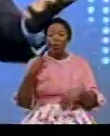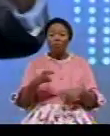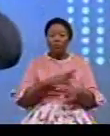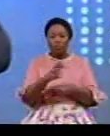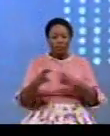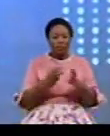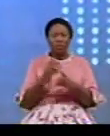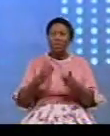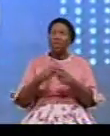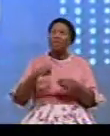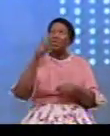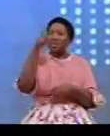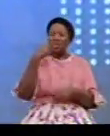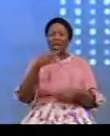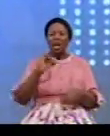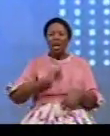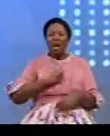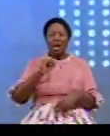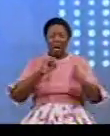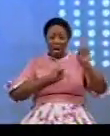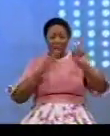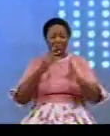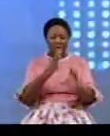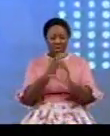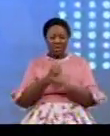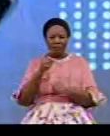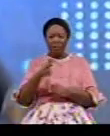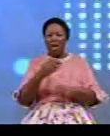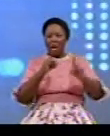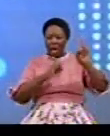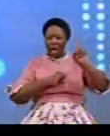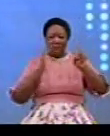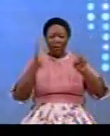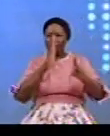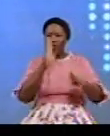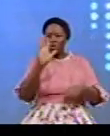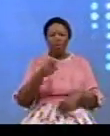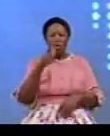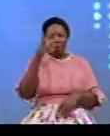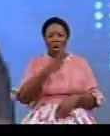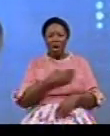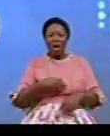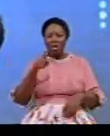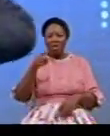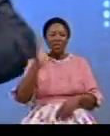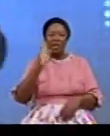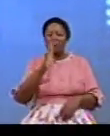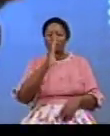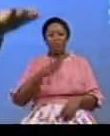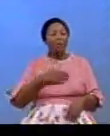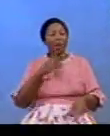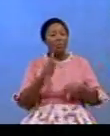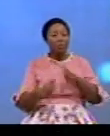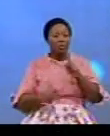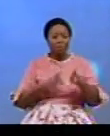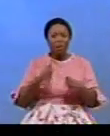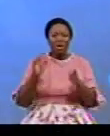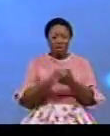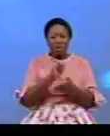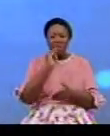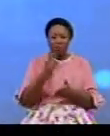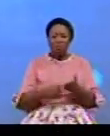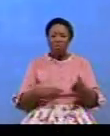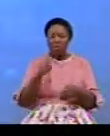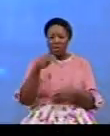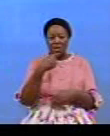come. If you're willing to come, if you're obedient as you come, if you lay your sin at the feet